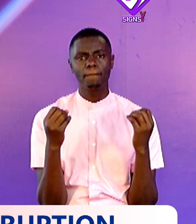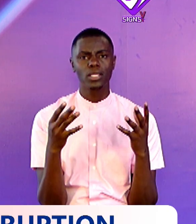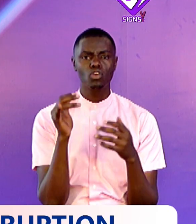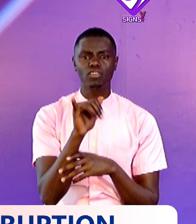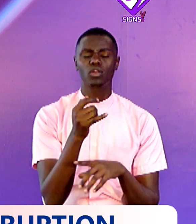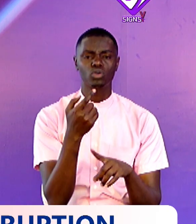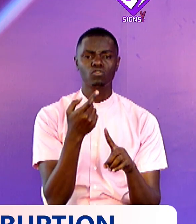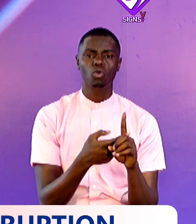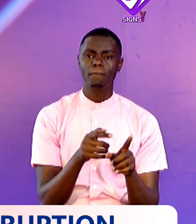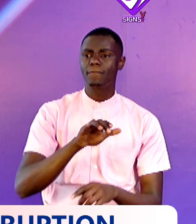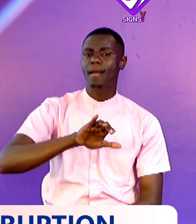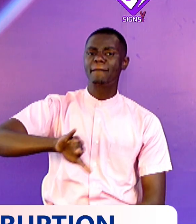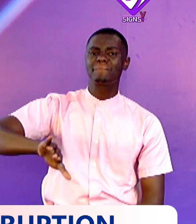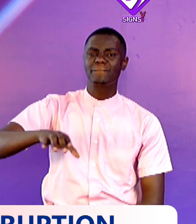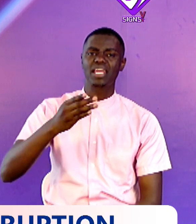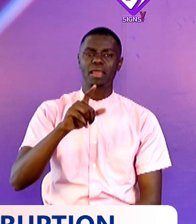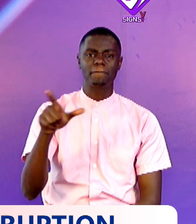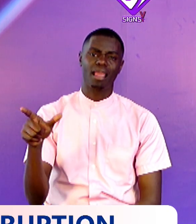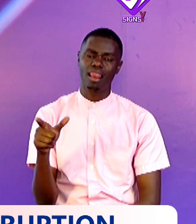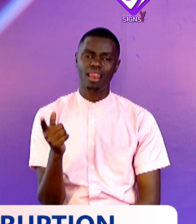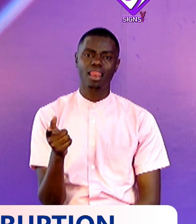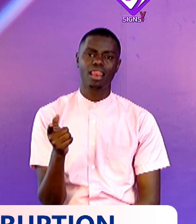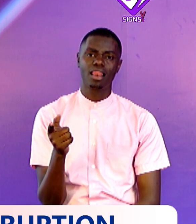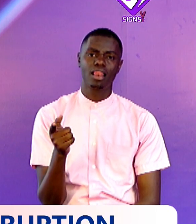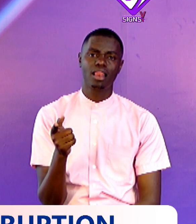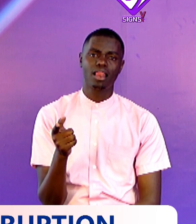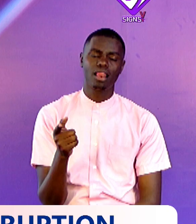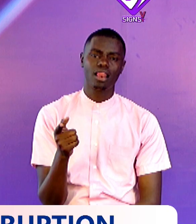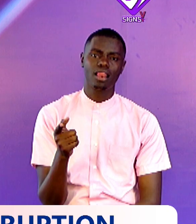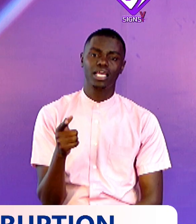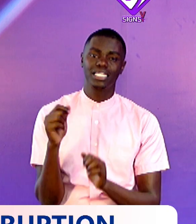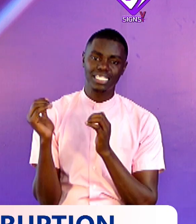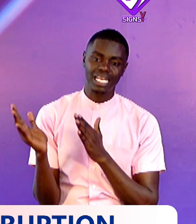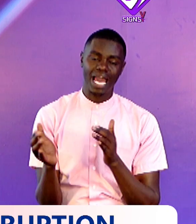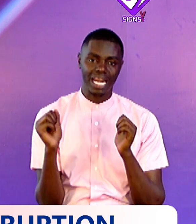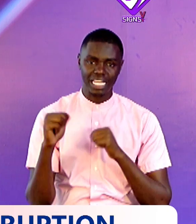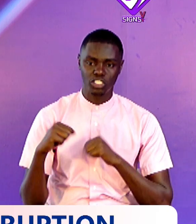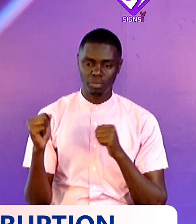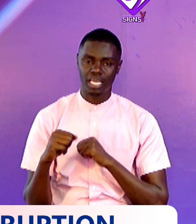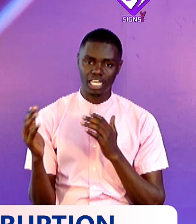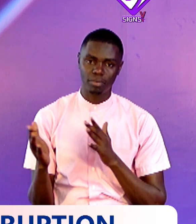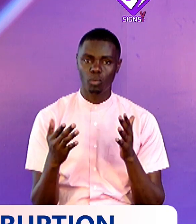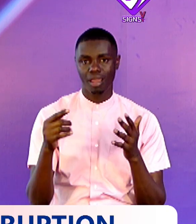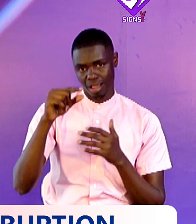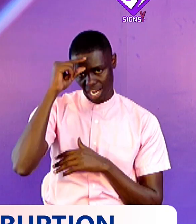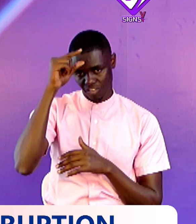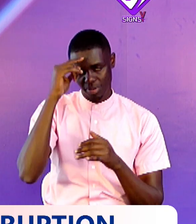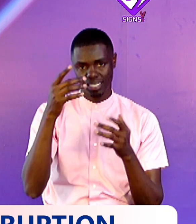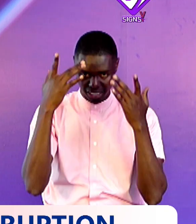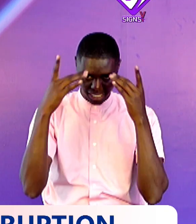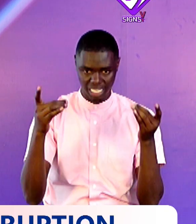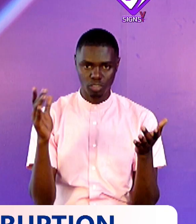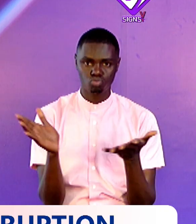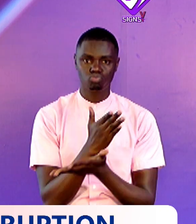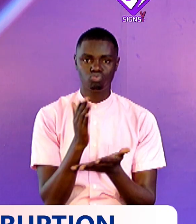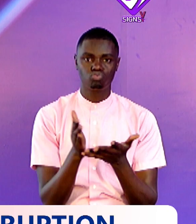pending bills. It's an arrangement they got into, you know, where the government decided to clear some of those